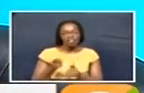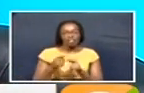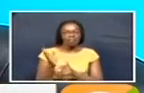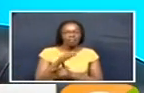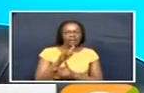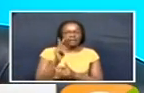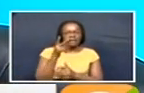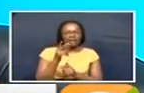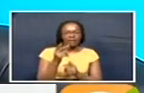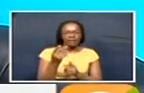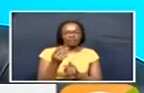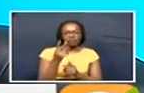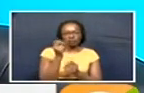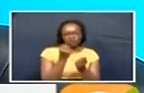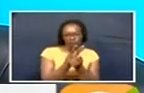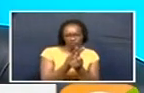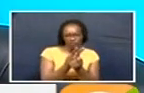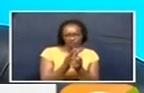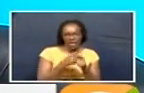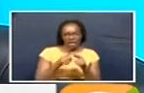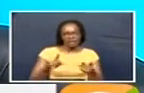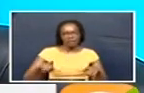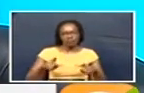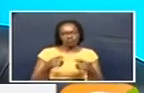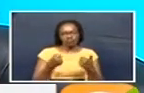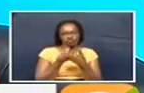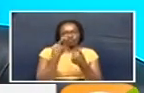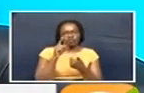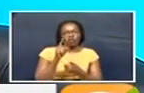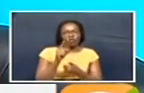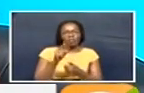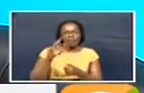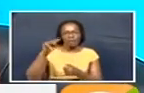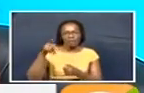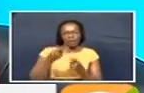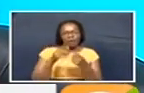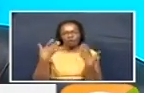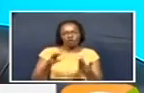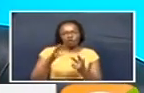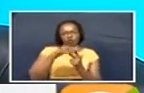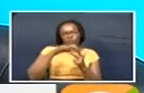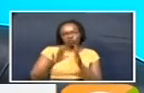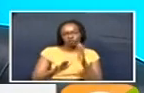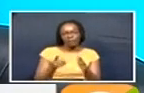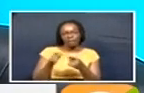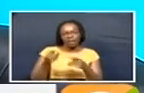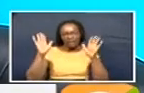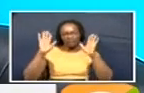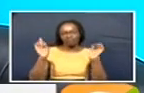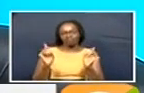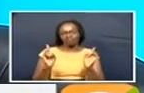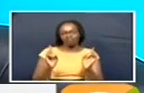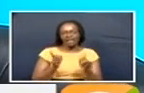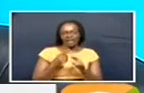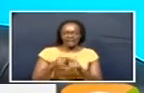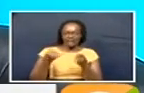late 2012 and made a stab at the Bahati parliamentary seat, but lost out at the nomination stage. She never gave up and therefore made another